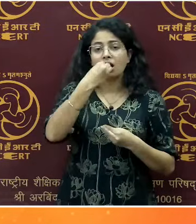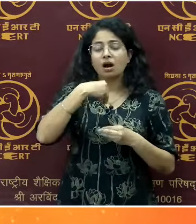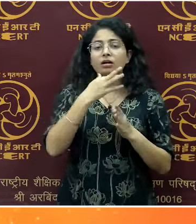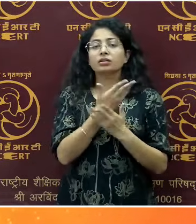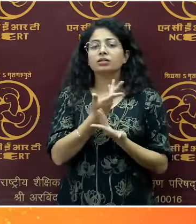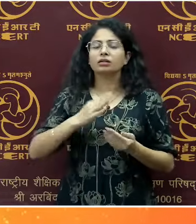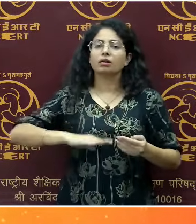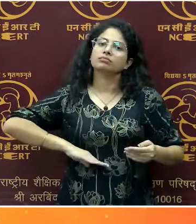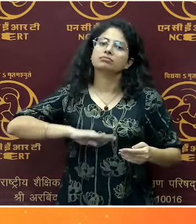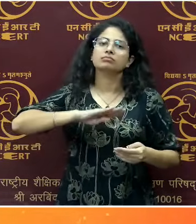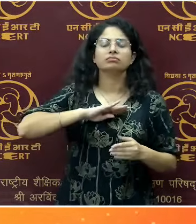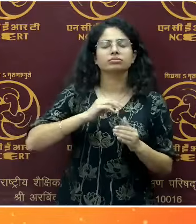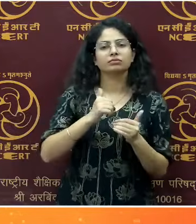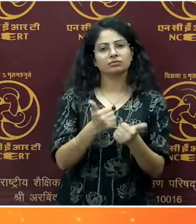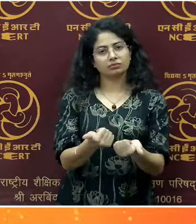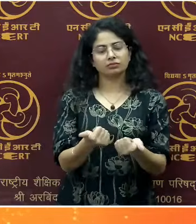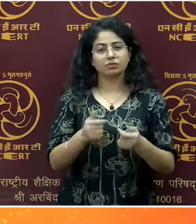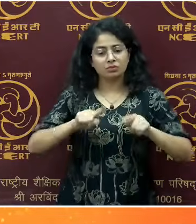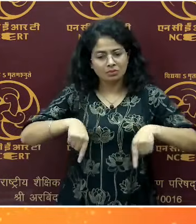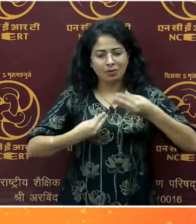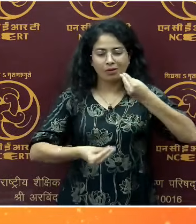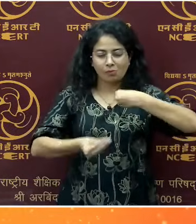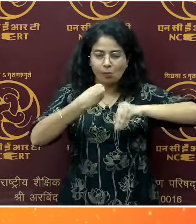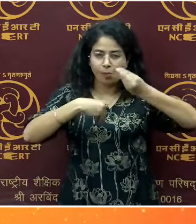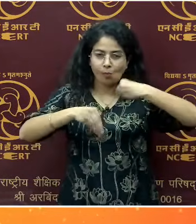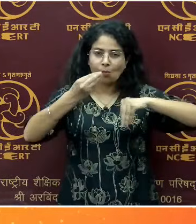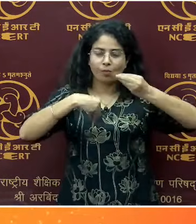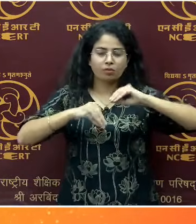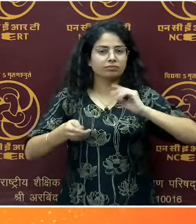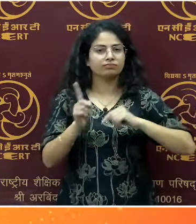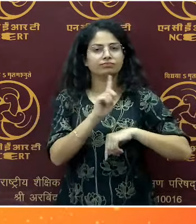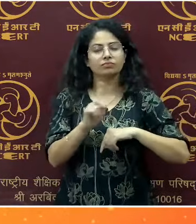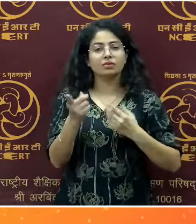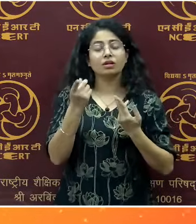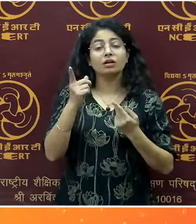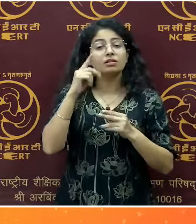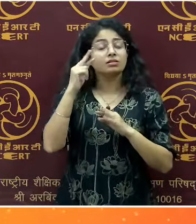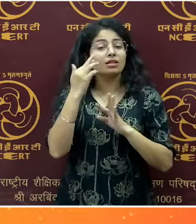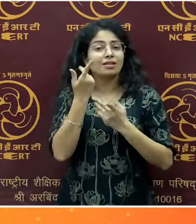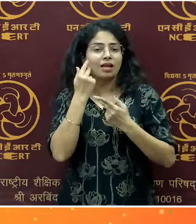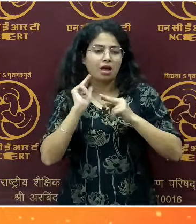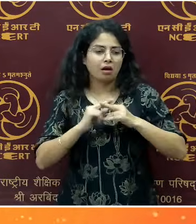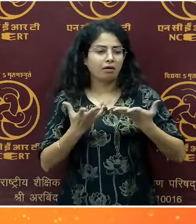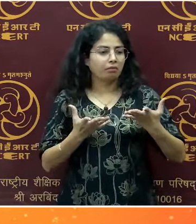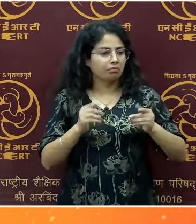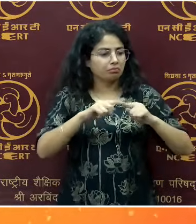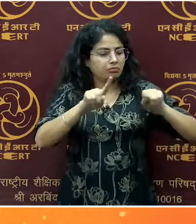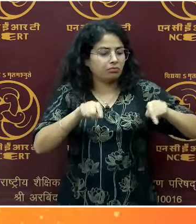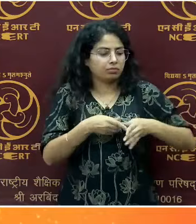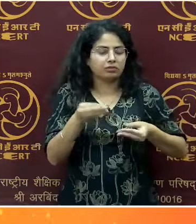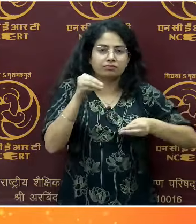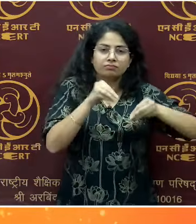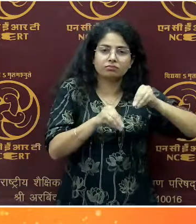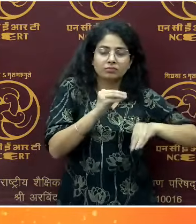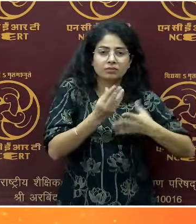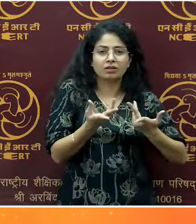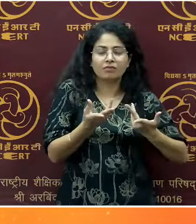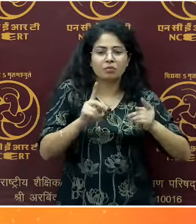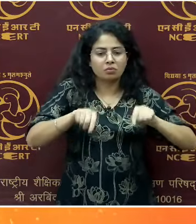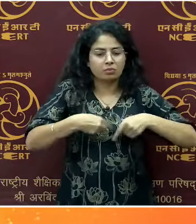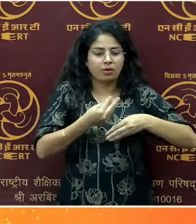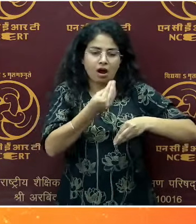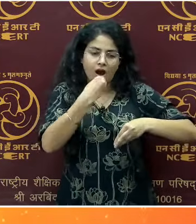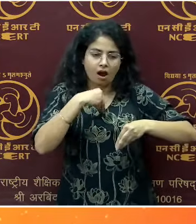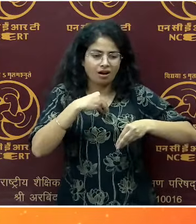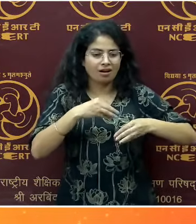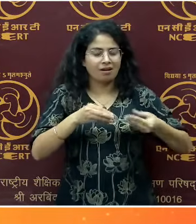as our body requires, and we must not waste food, because wastage is something that's very bad, and we are